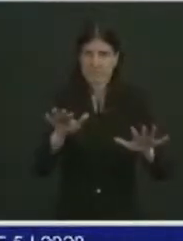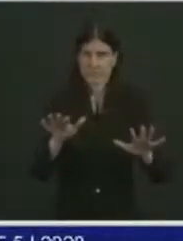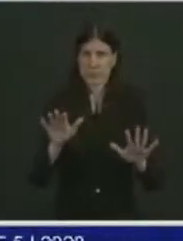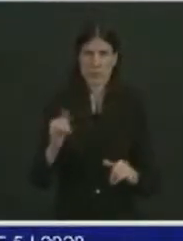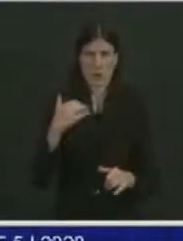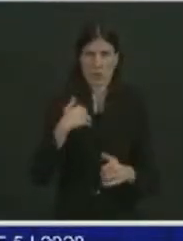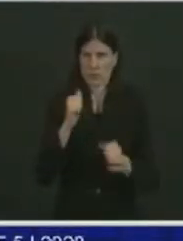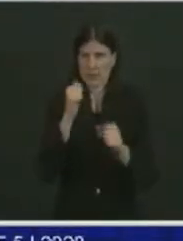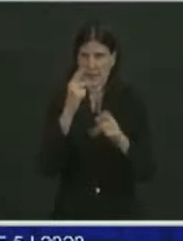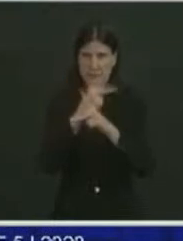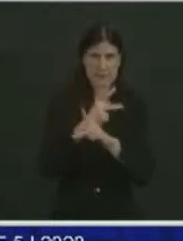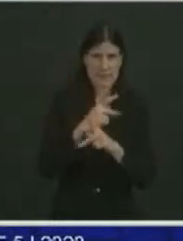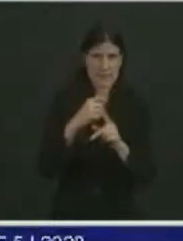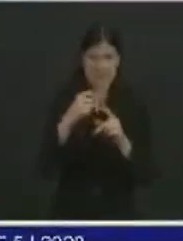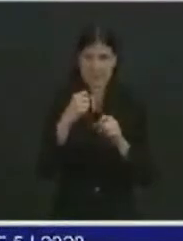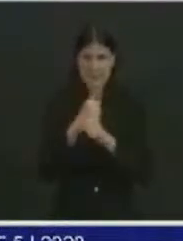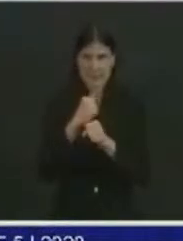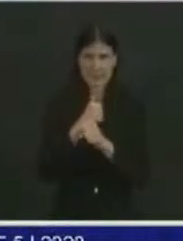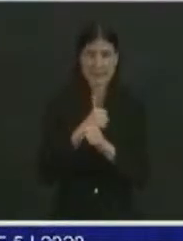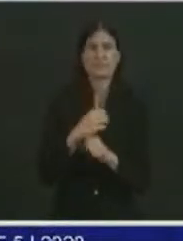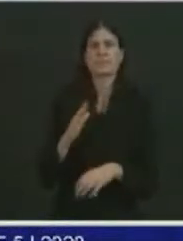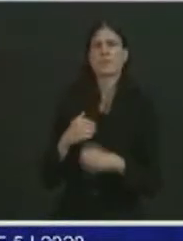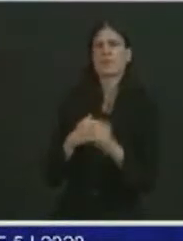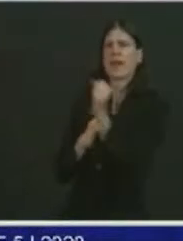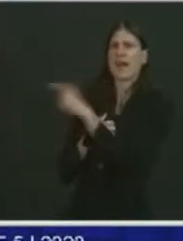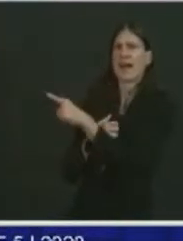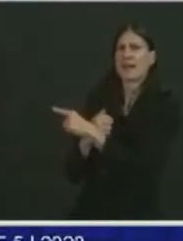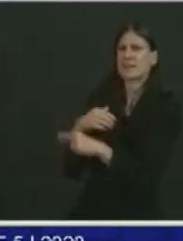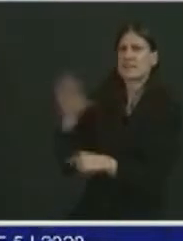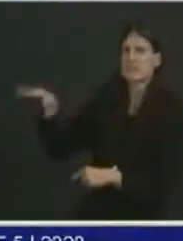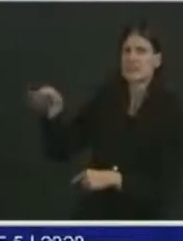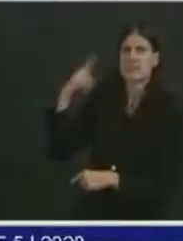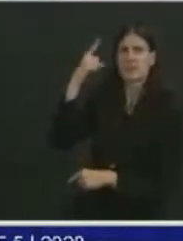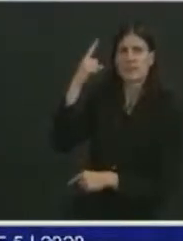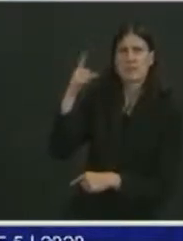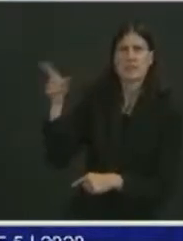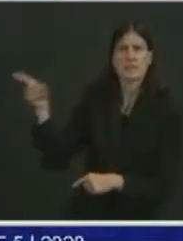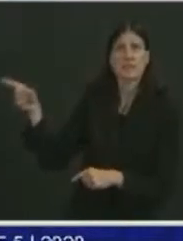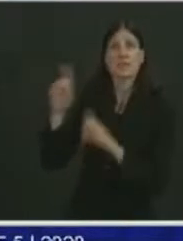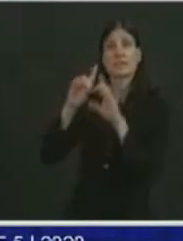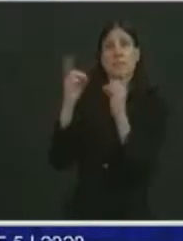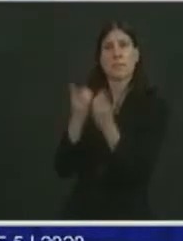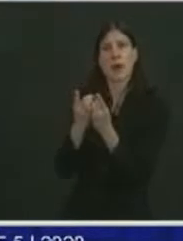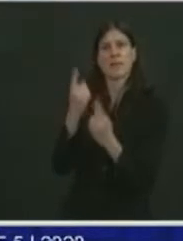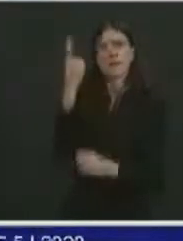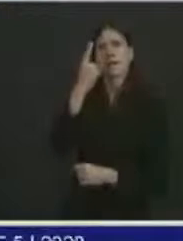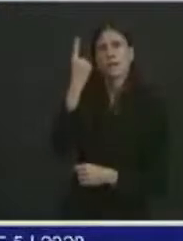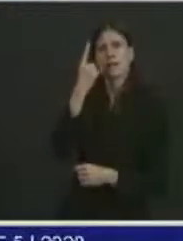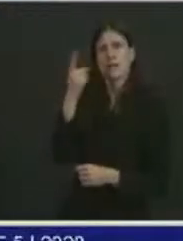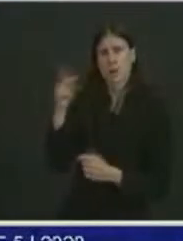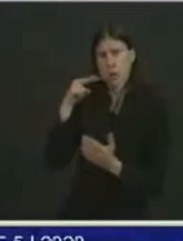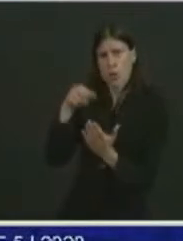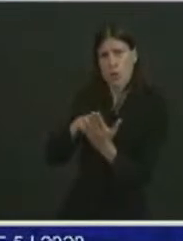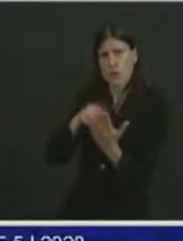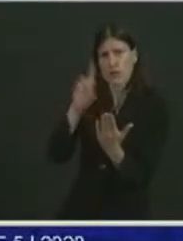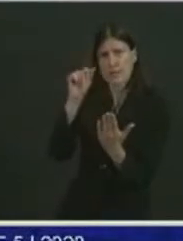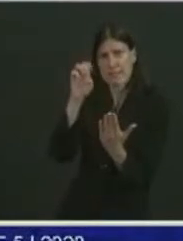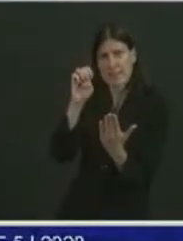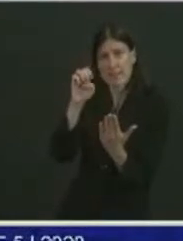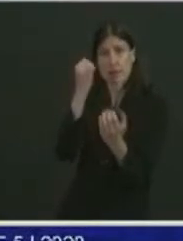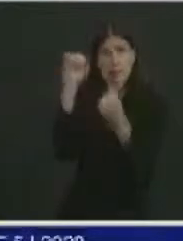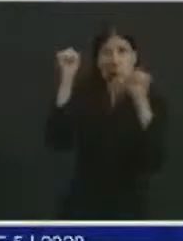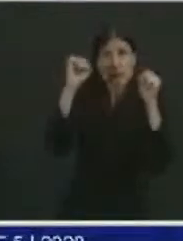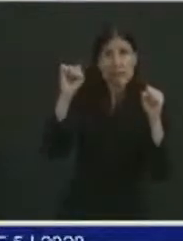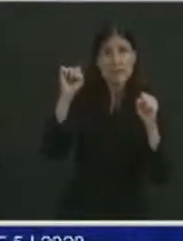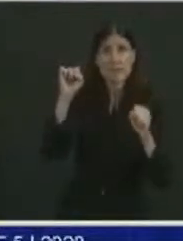and with that in mind, is your department in the state, have you looked at that? Are you looking at a particular date where you're saying, we've got to be ready for this particular